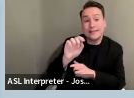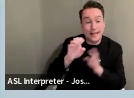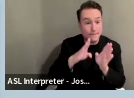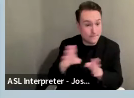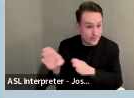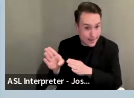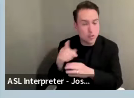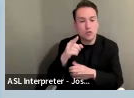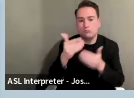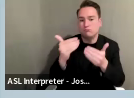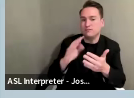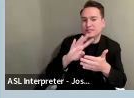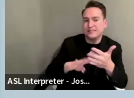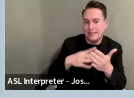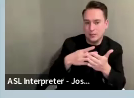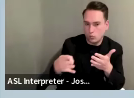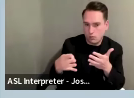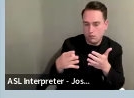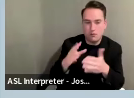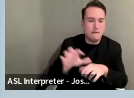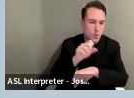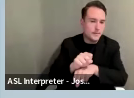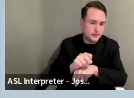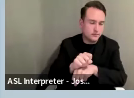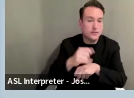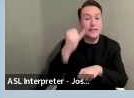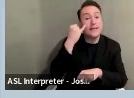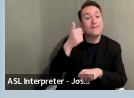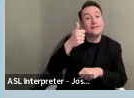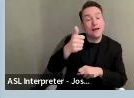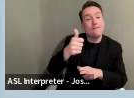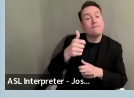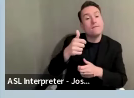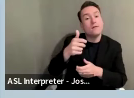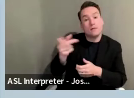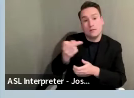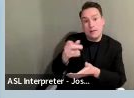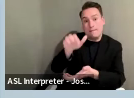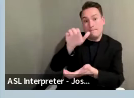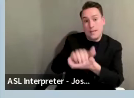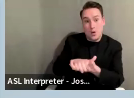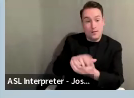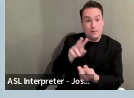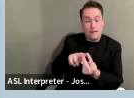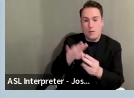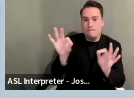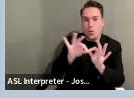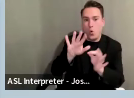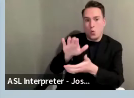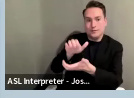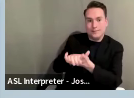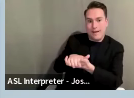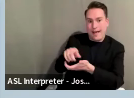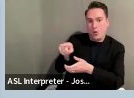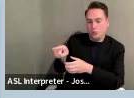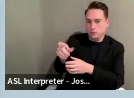will schedule an appointment. If you are a married couple, it's really important that your spouse is on